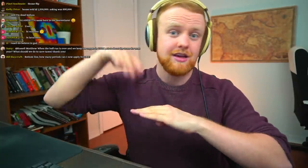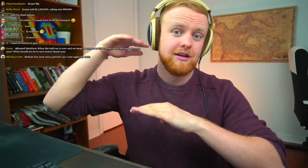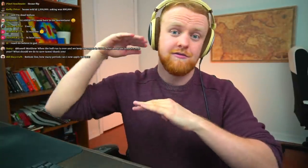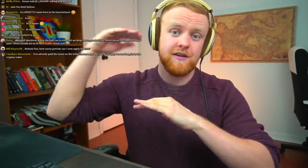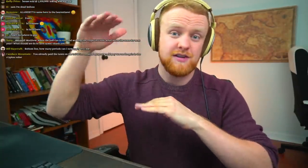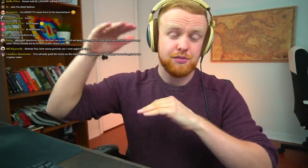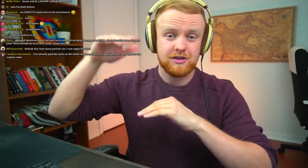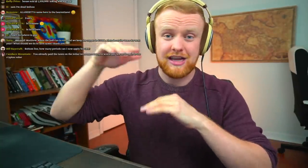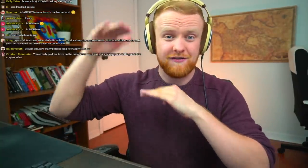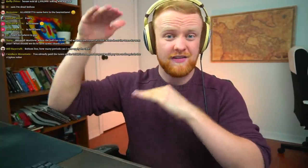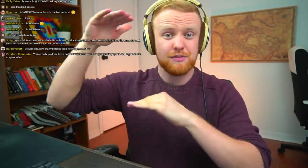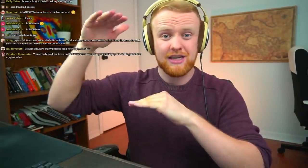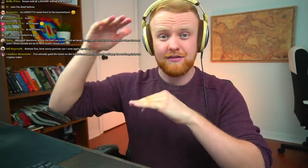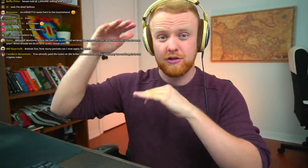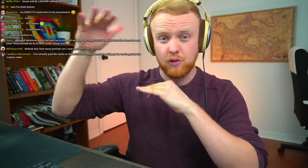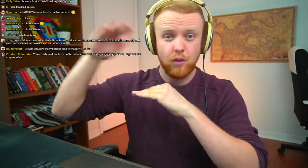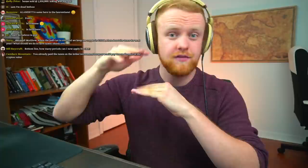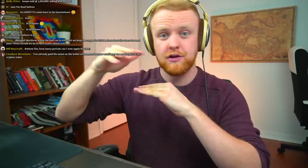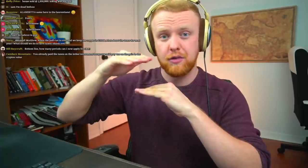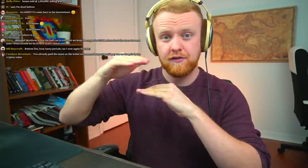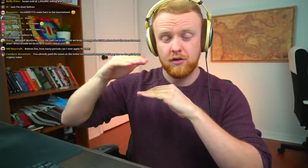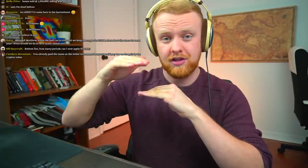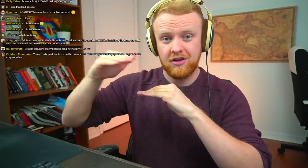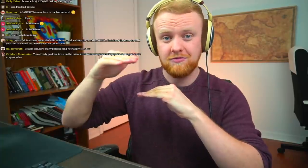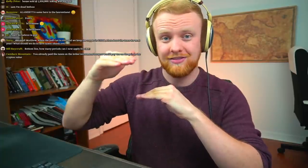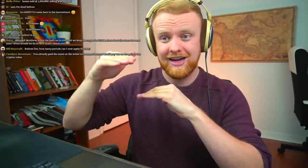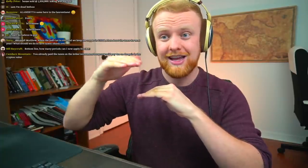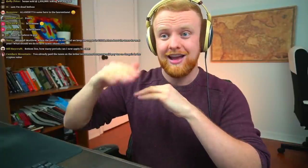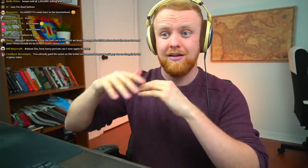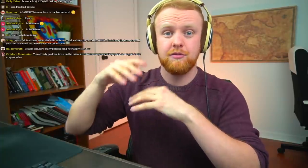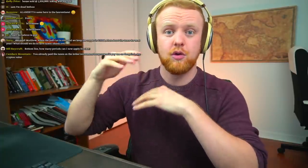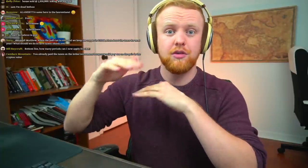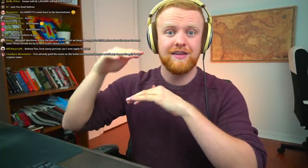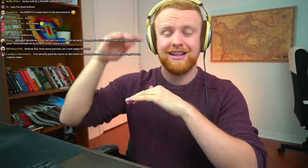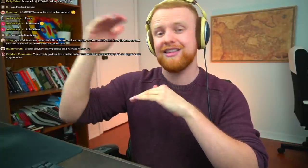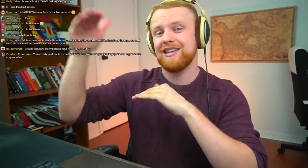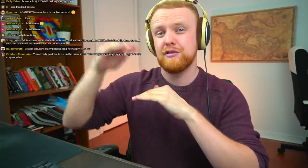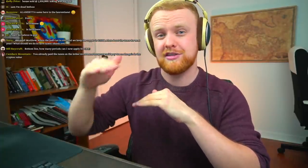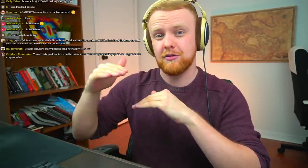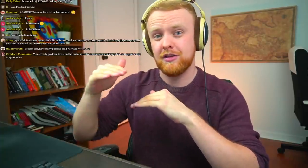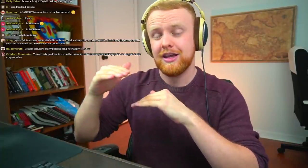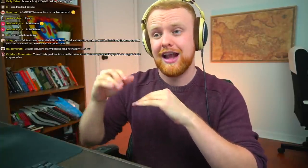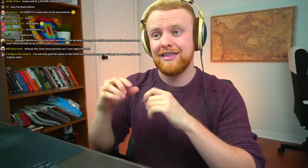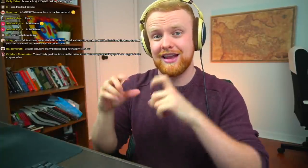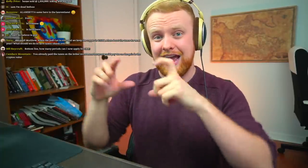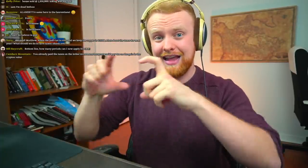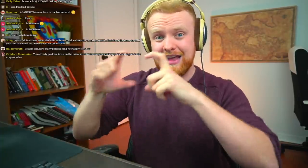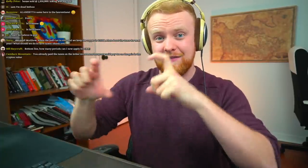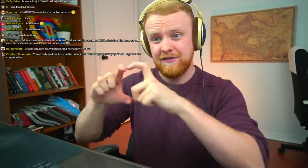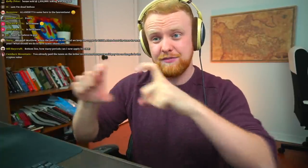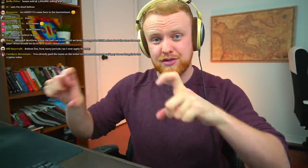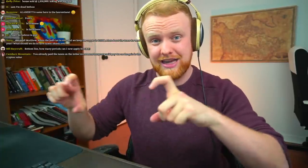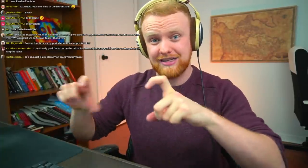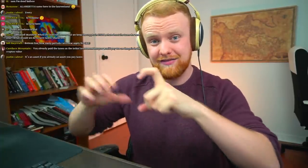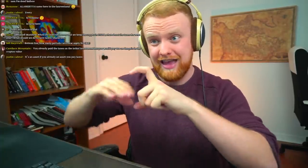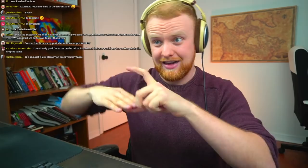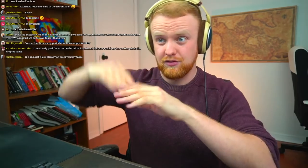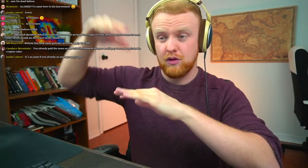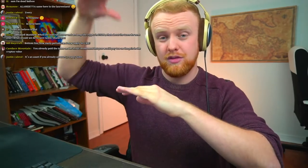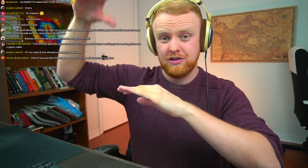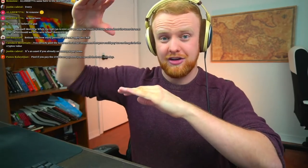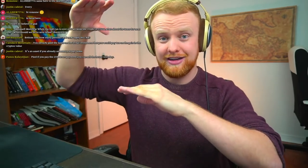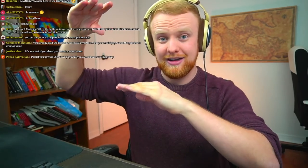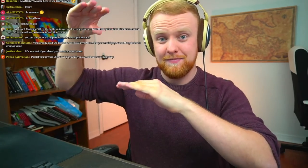you're going to pay 50%, take 50% of the growth of your portfolio, right? Of growth of anything that you sold, and then add that 50% of